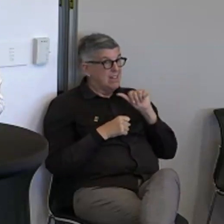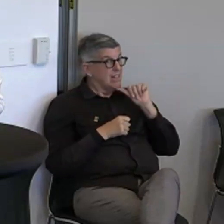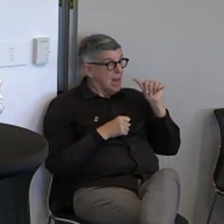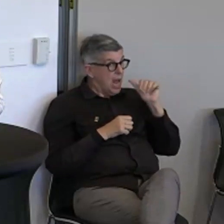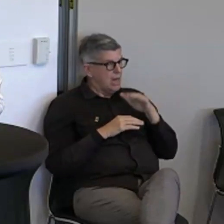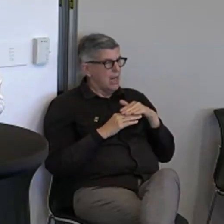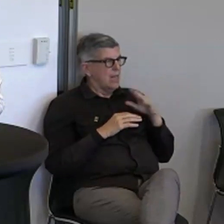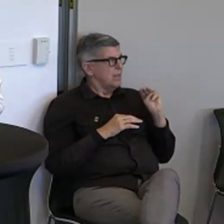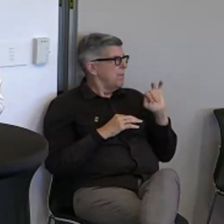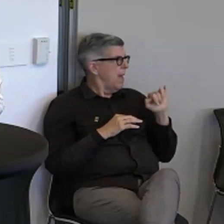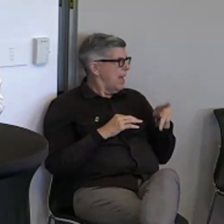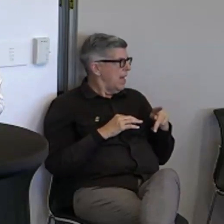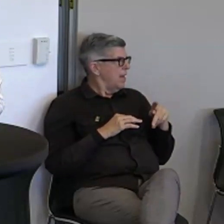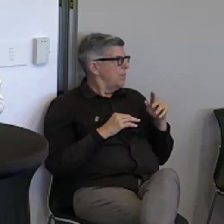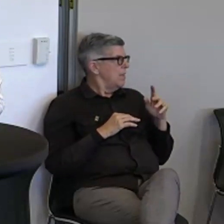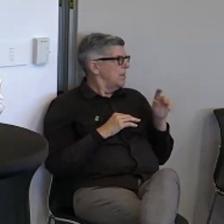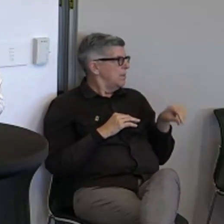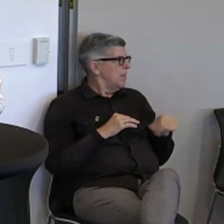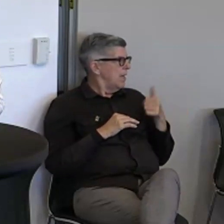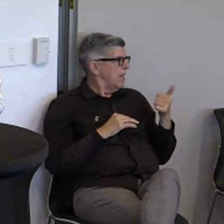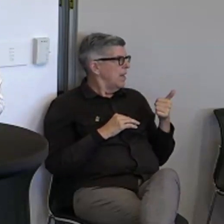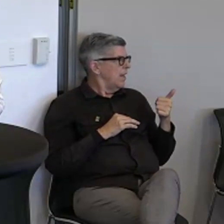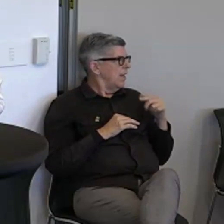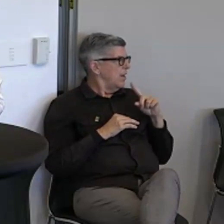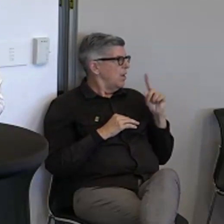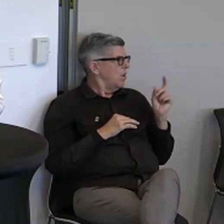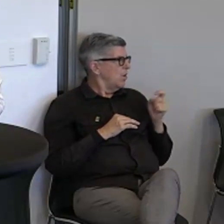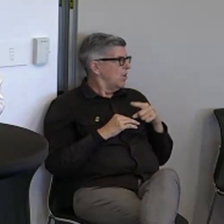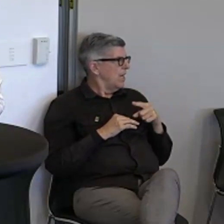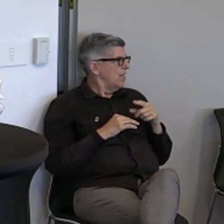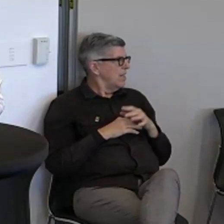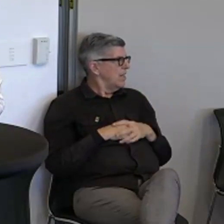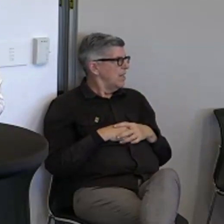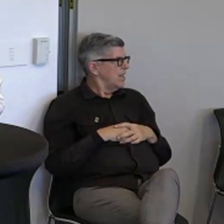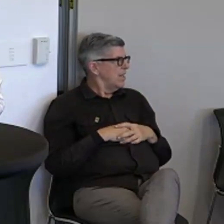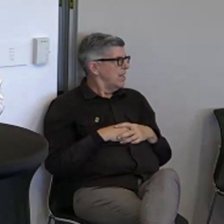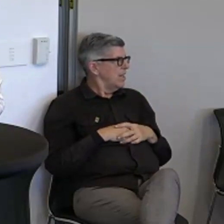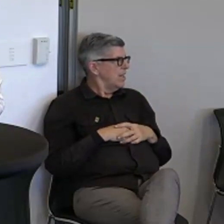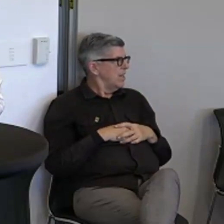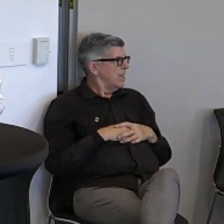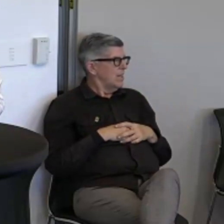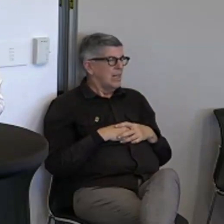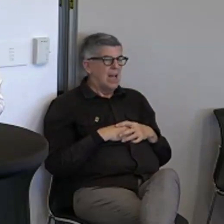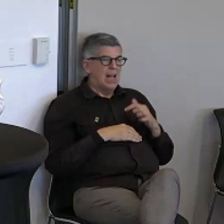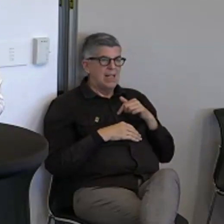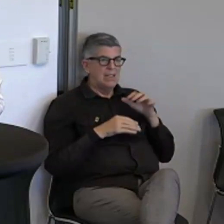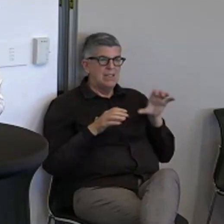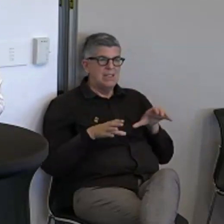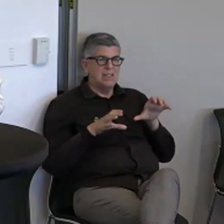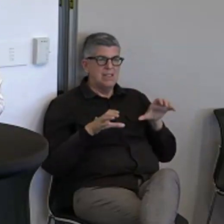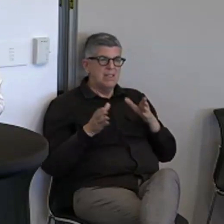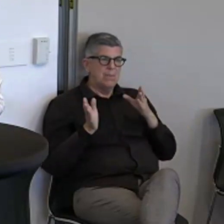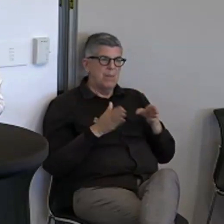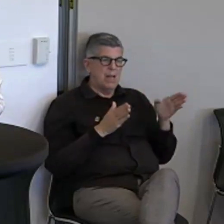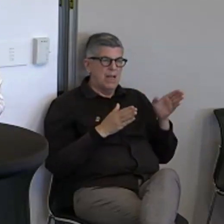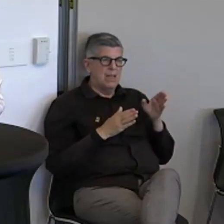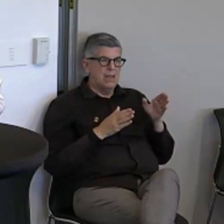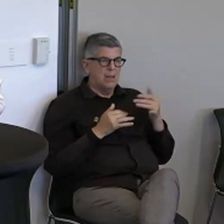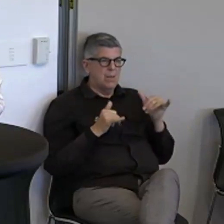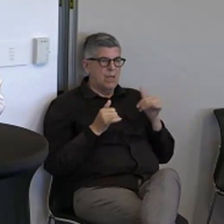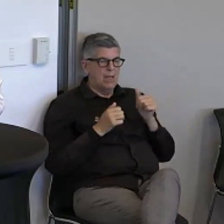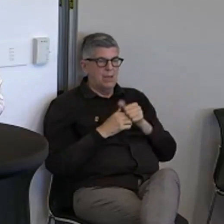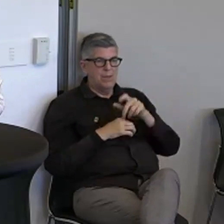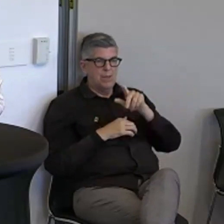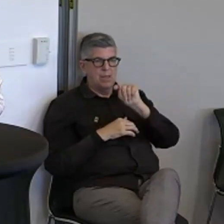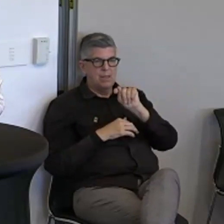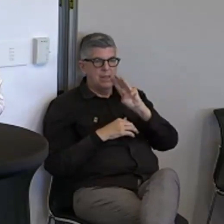offline. But my other question is, can you talk a little bit, I did a little playing with the TMAP's website last night and generated some